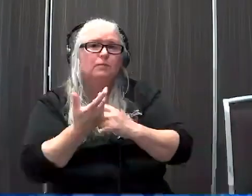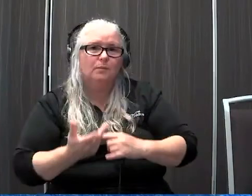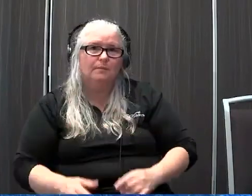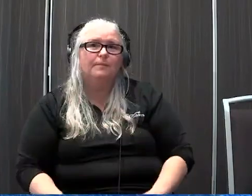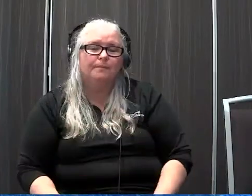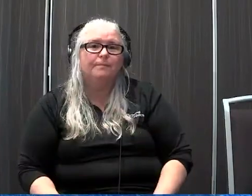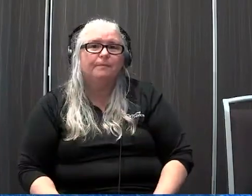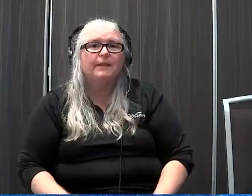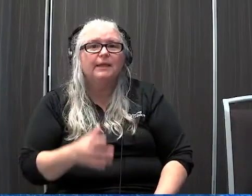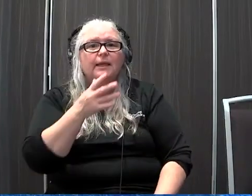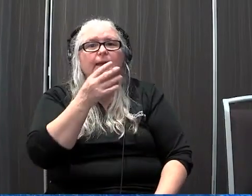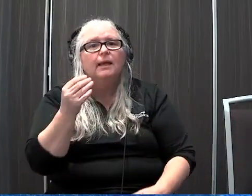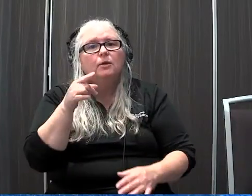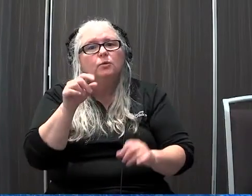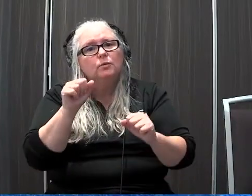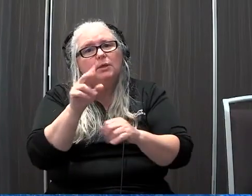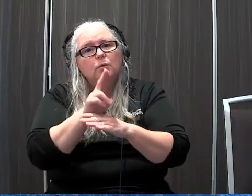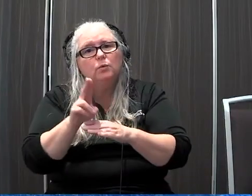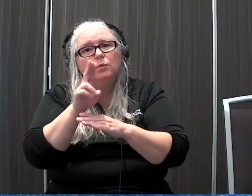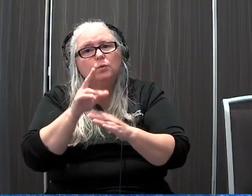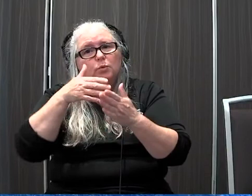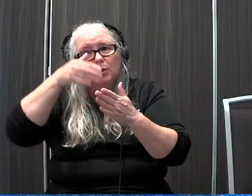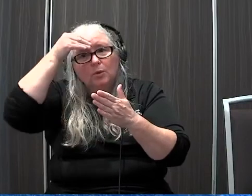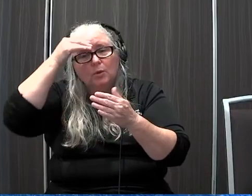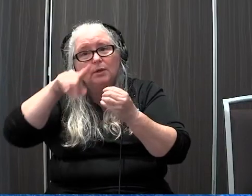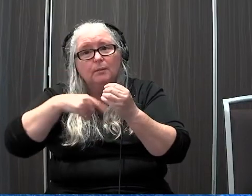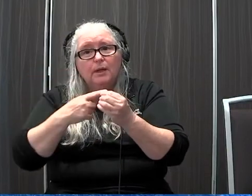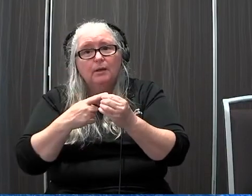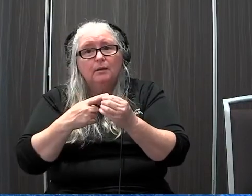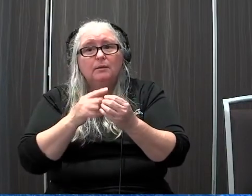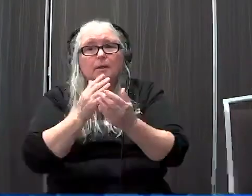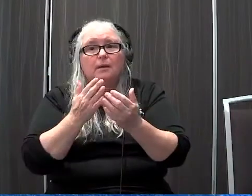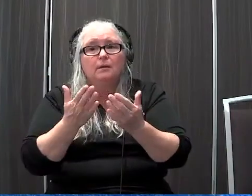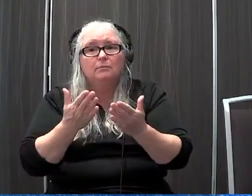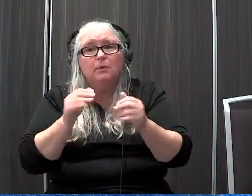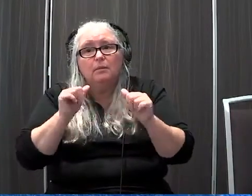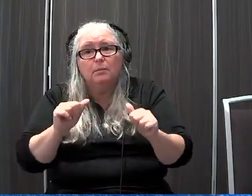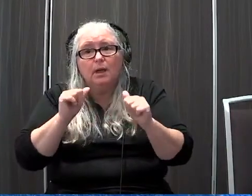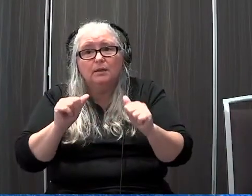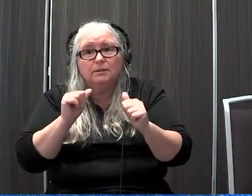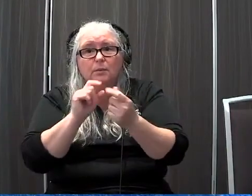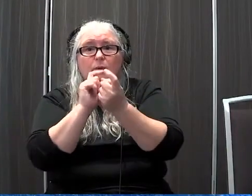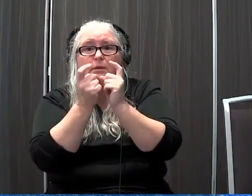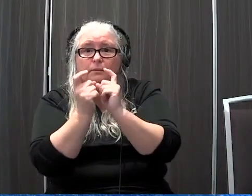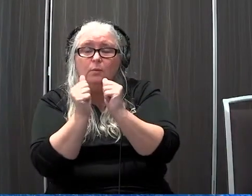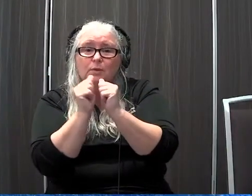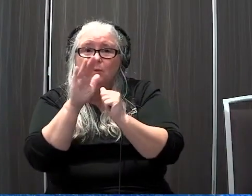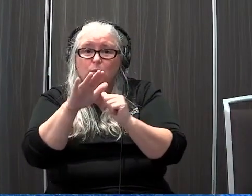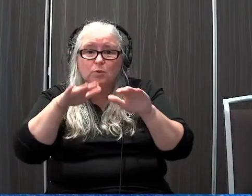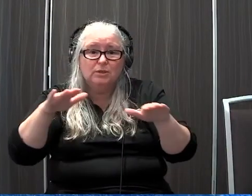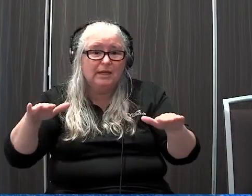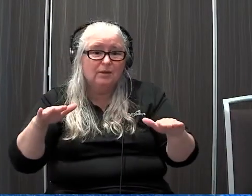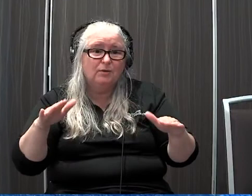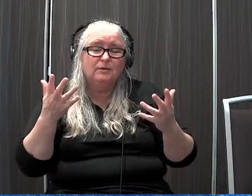You can also use this to learn about possible accommodations for your child. So especially parents who are just starting out in the educational systems, it's